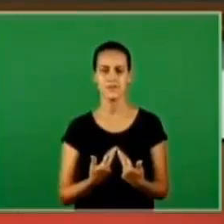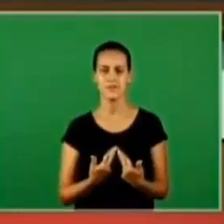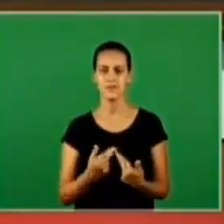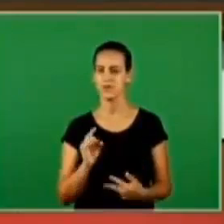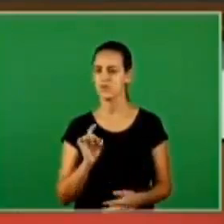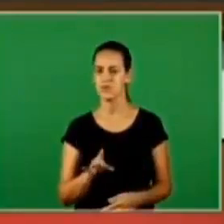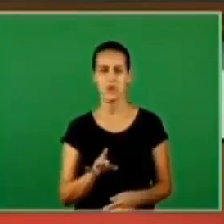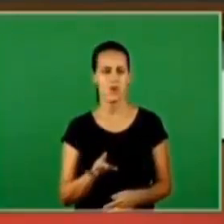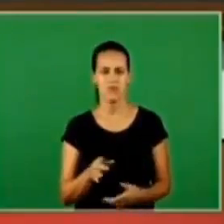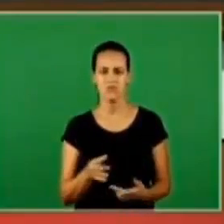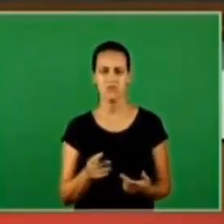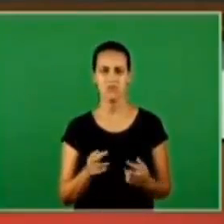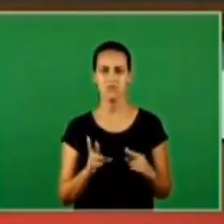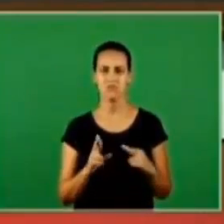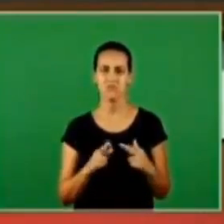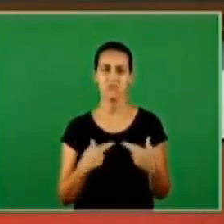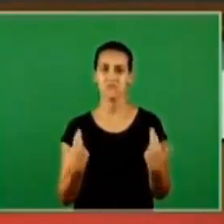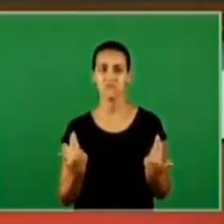are not simply